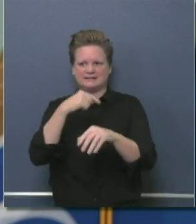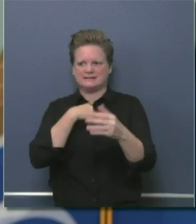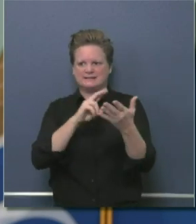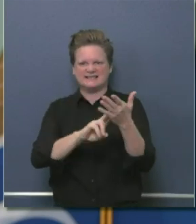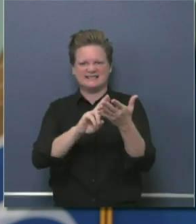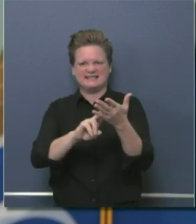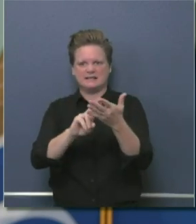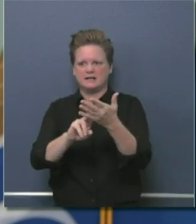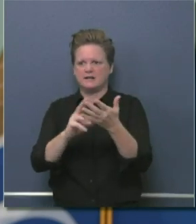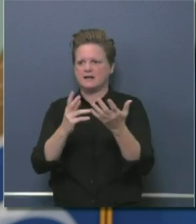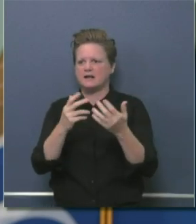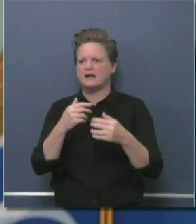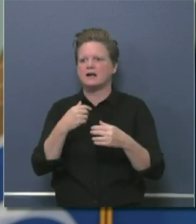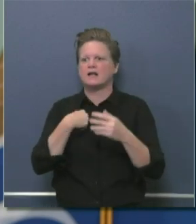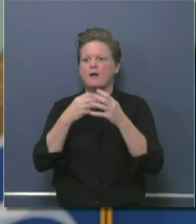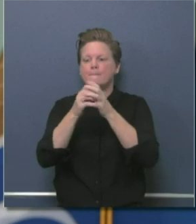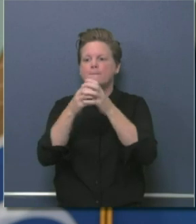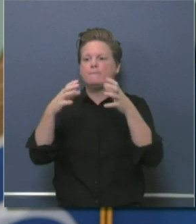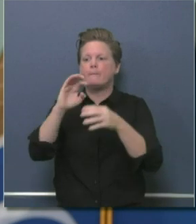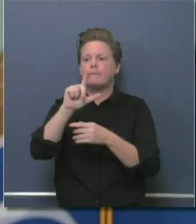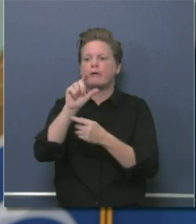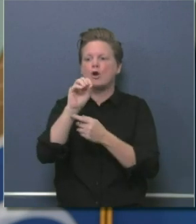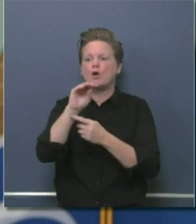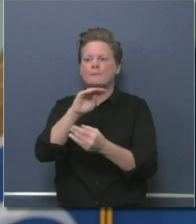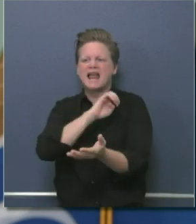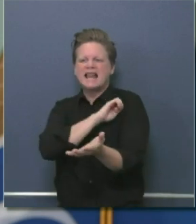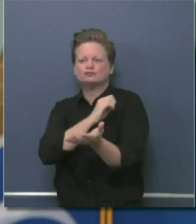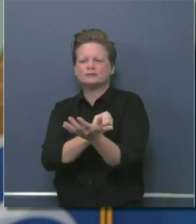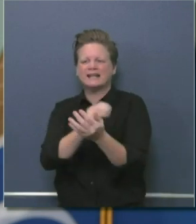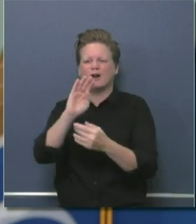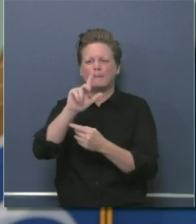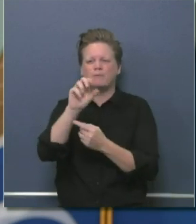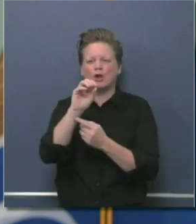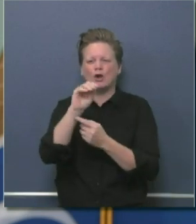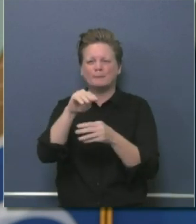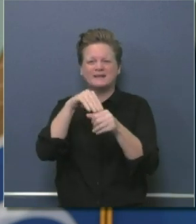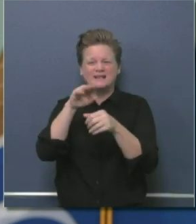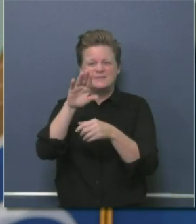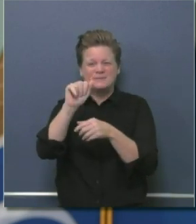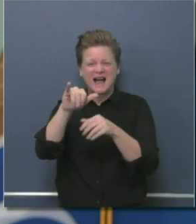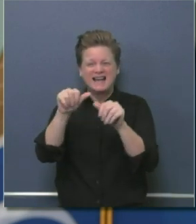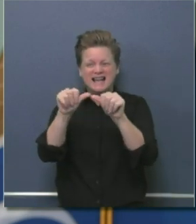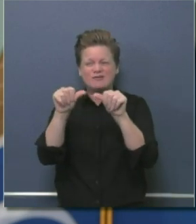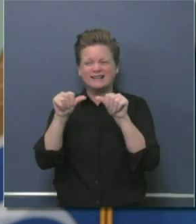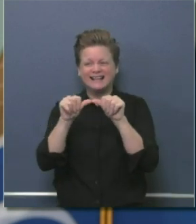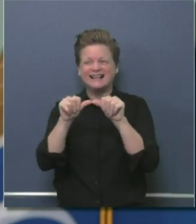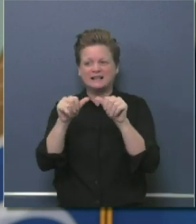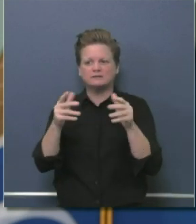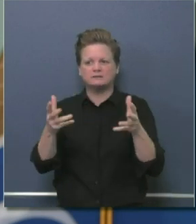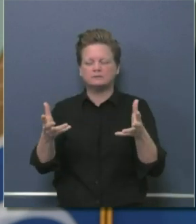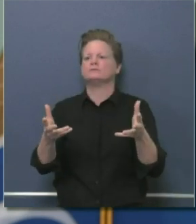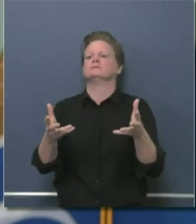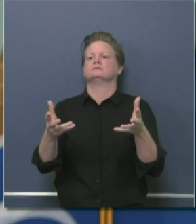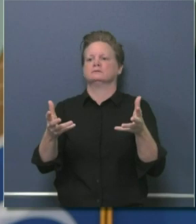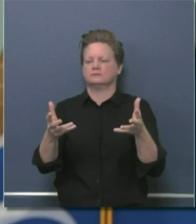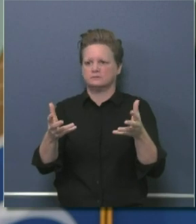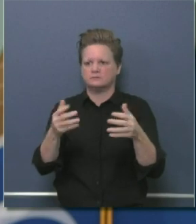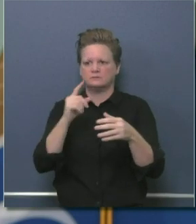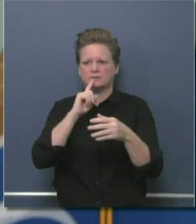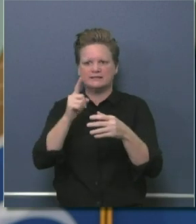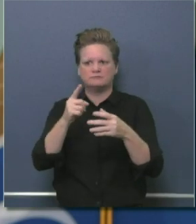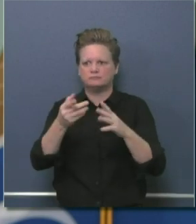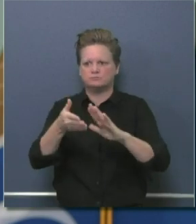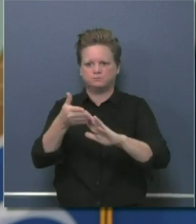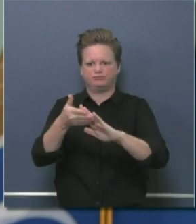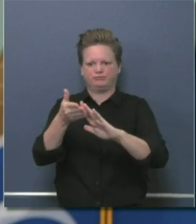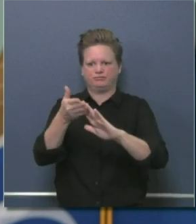Bloom Energy in Silicon Valley where we announced this new supply site, and we wanted people to utilize that